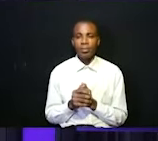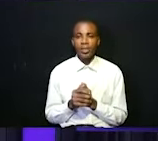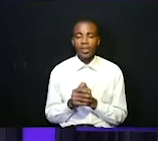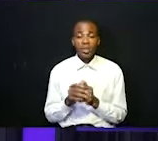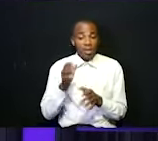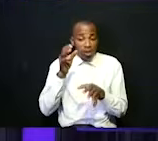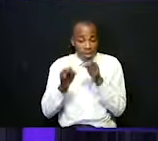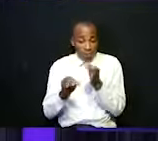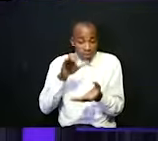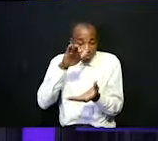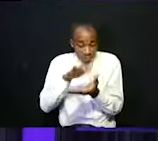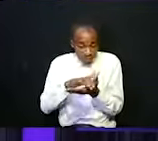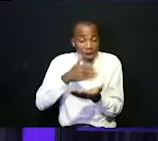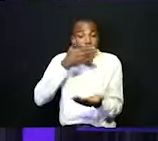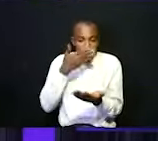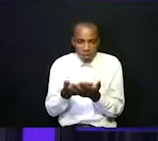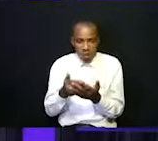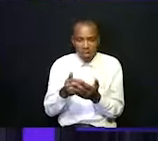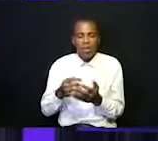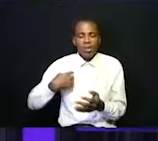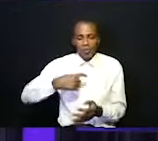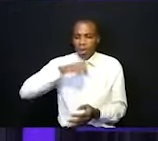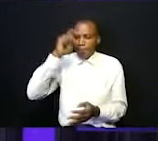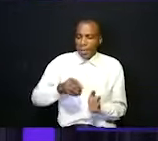if marriage is good, let us demonstrate it